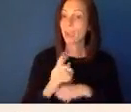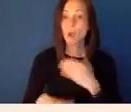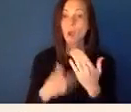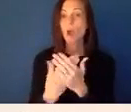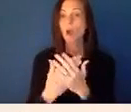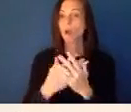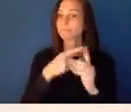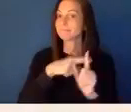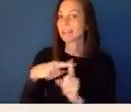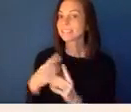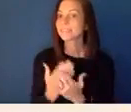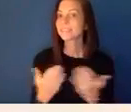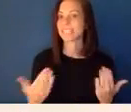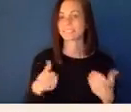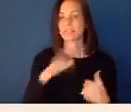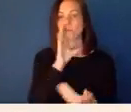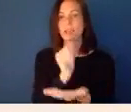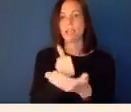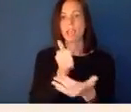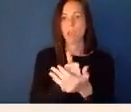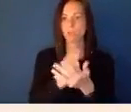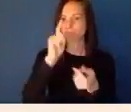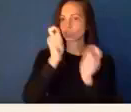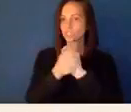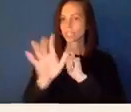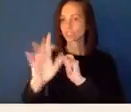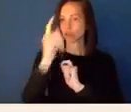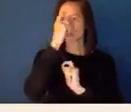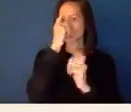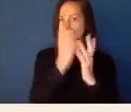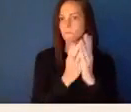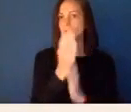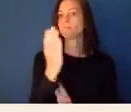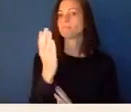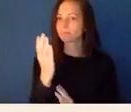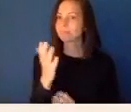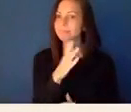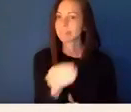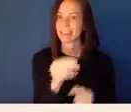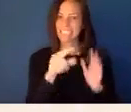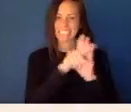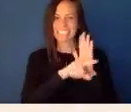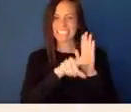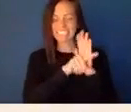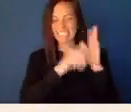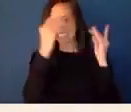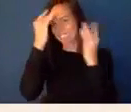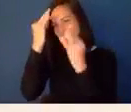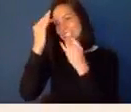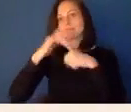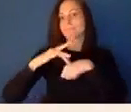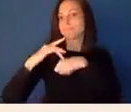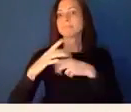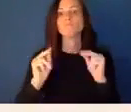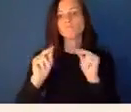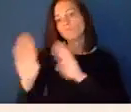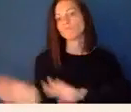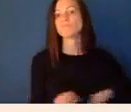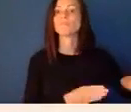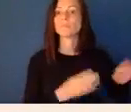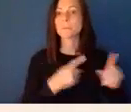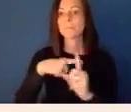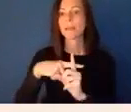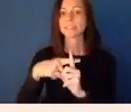help rewire the way we think so that those negative things aren't always there and aren't always on our mind. Number 3